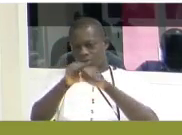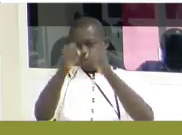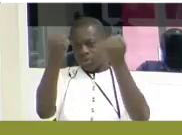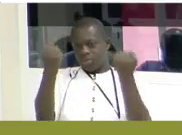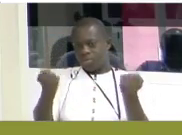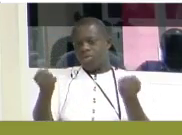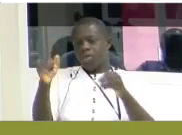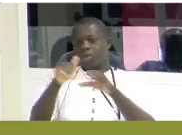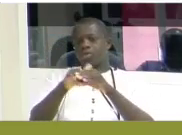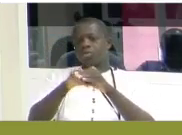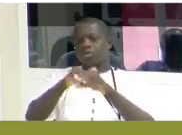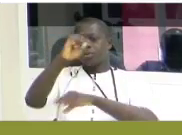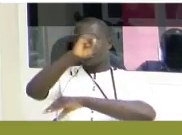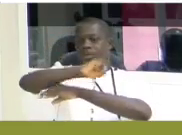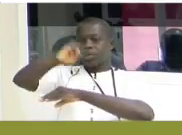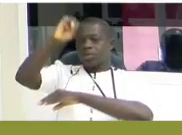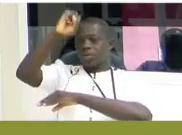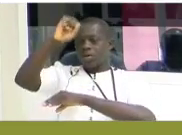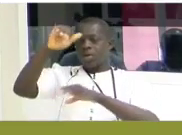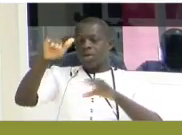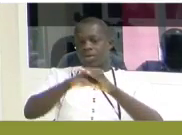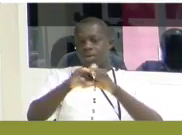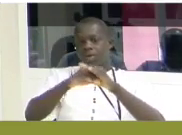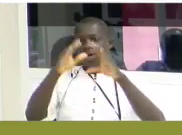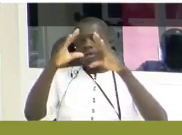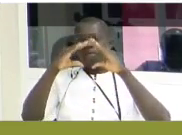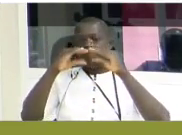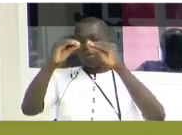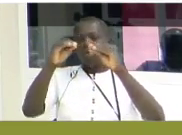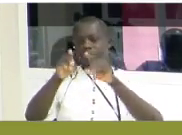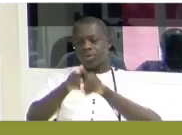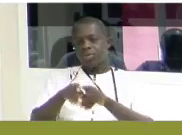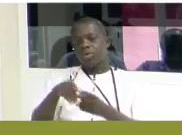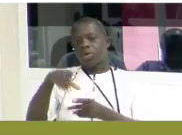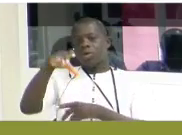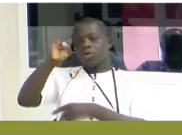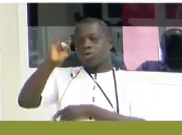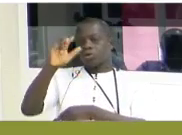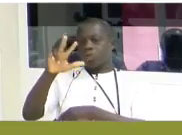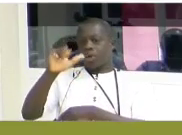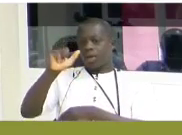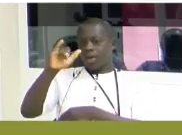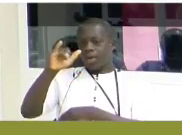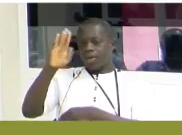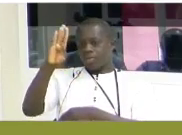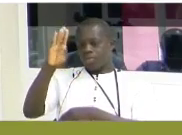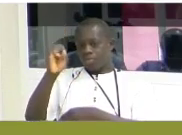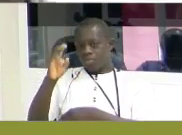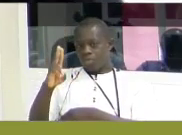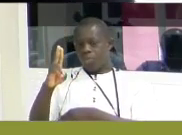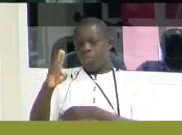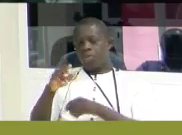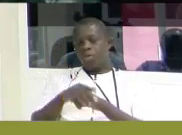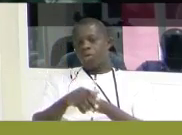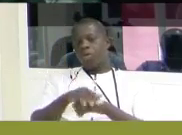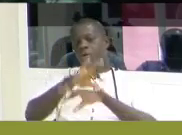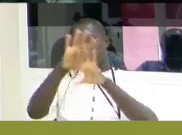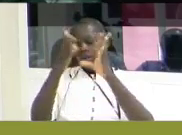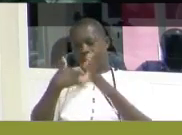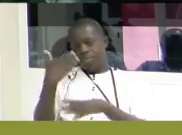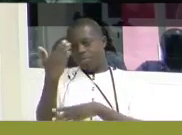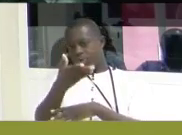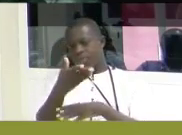members of the press, like the likes of Suwaibu Konate, Samsar, and others. They were all around. What about the Daily Observer? Who